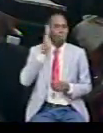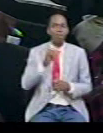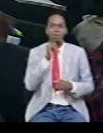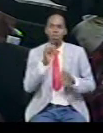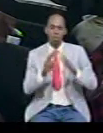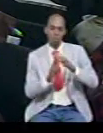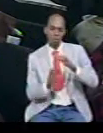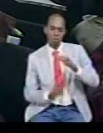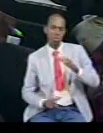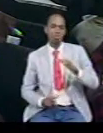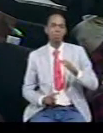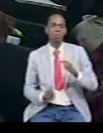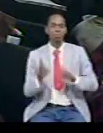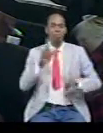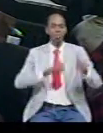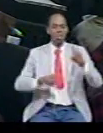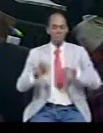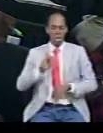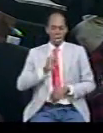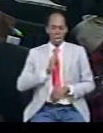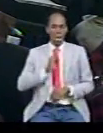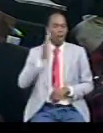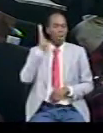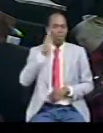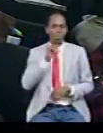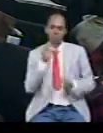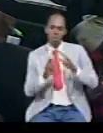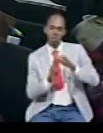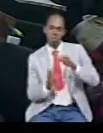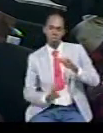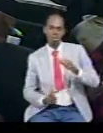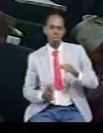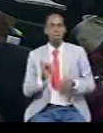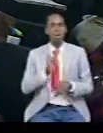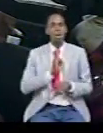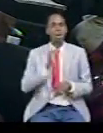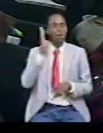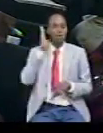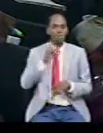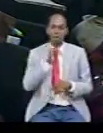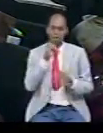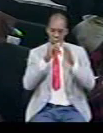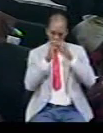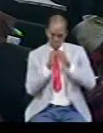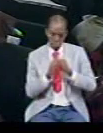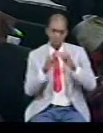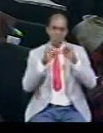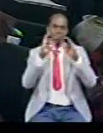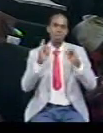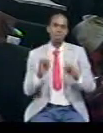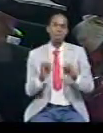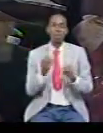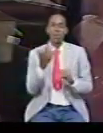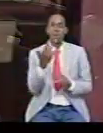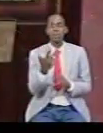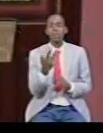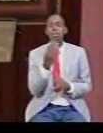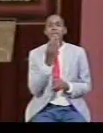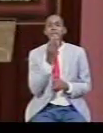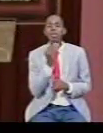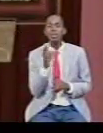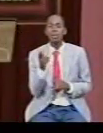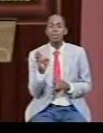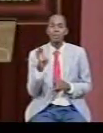not sin. I will not worship idol. Shadrach, Meshach, and